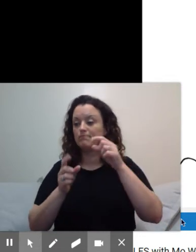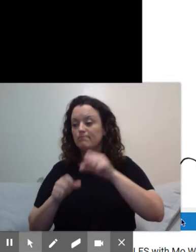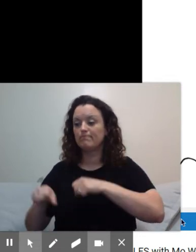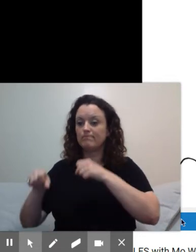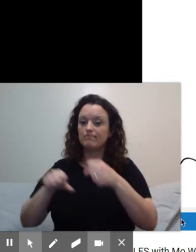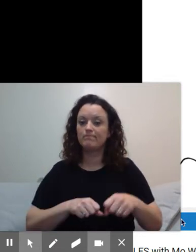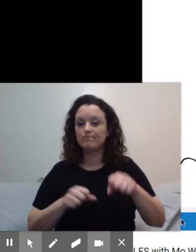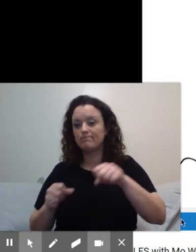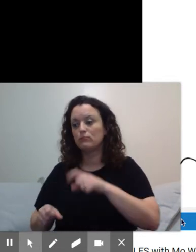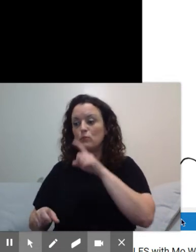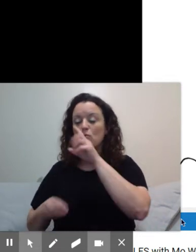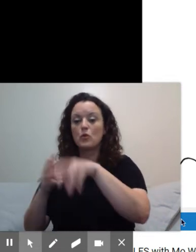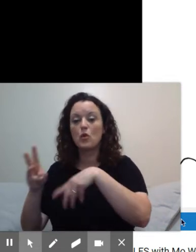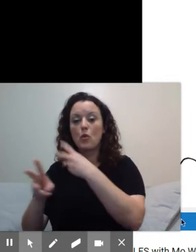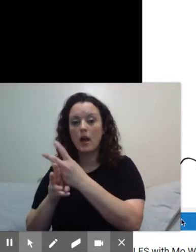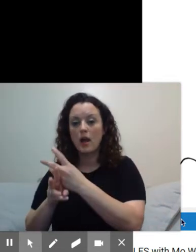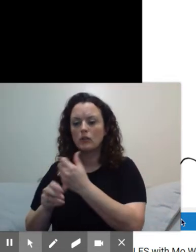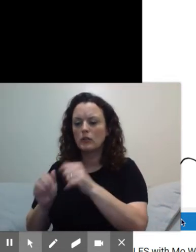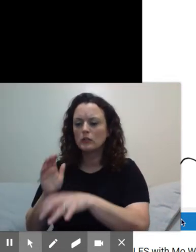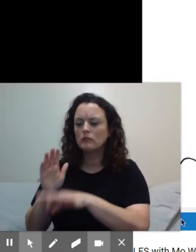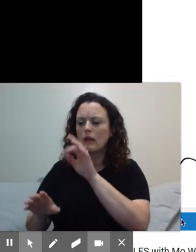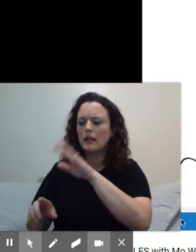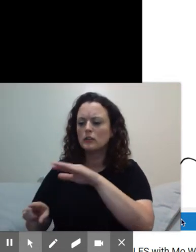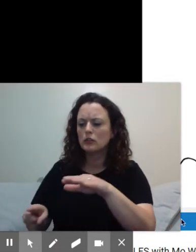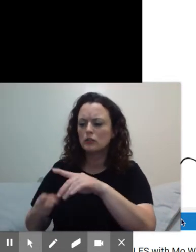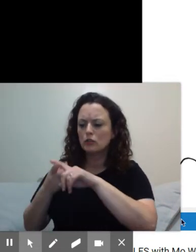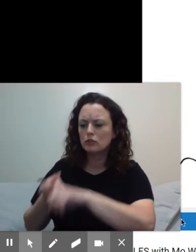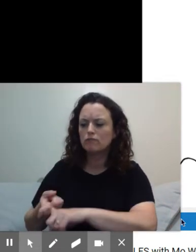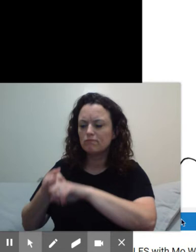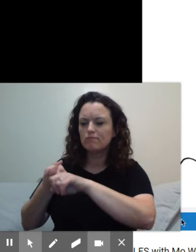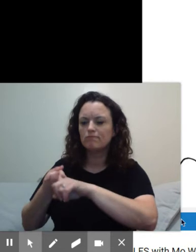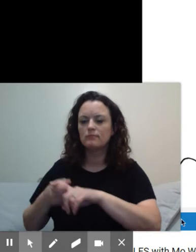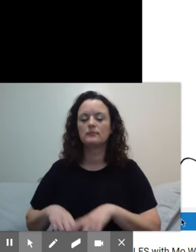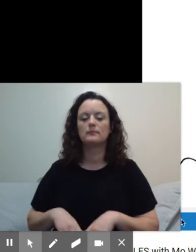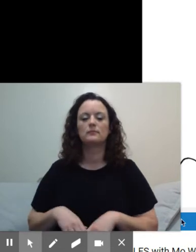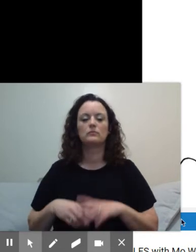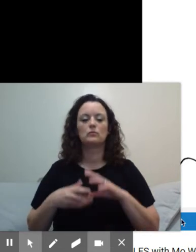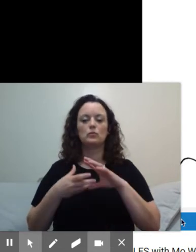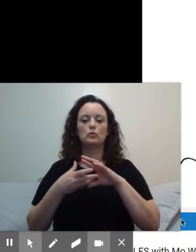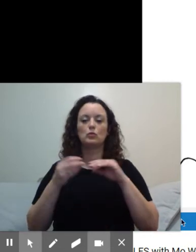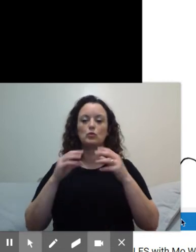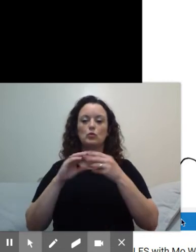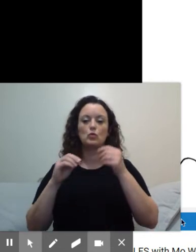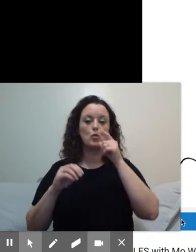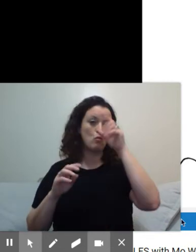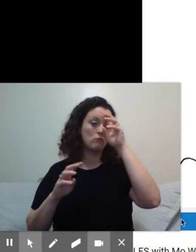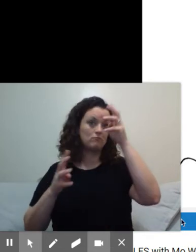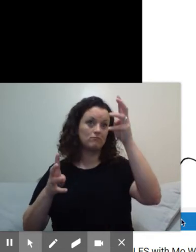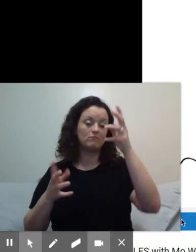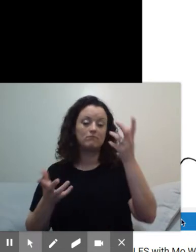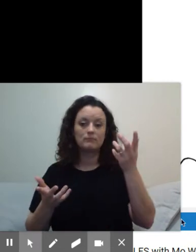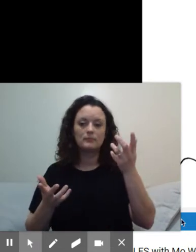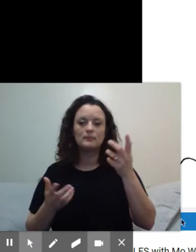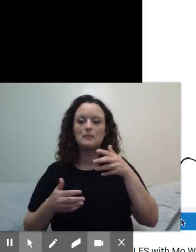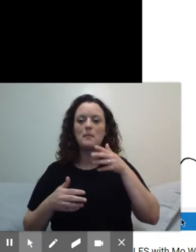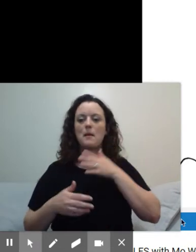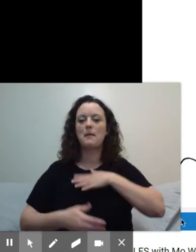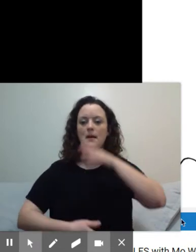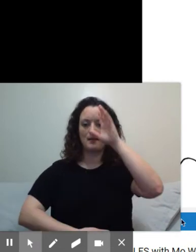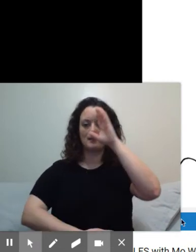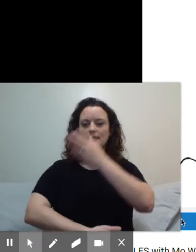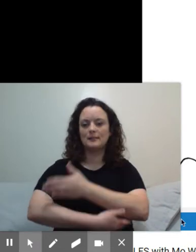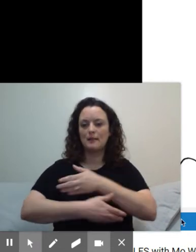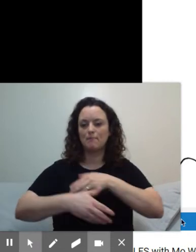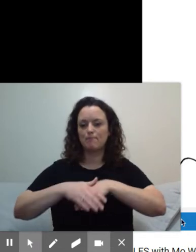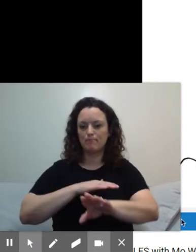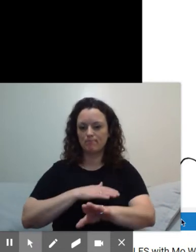And the story was inspired by the birth of my son. I